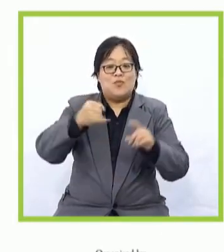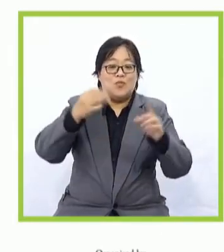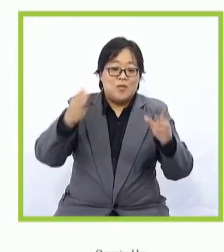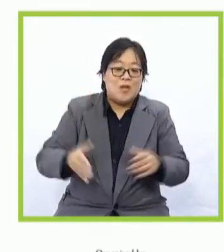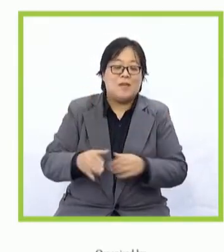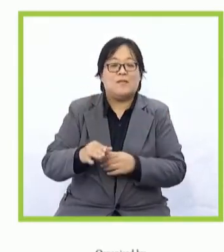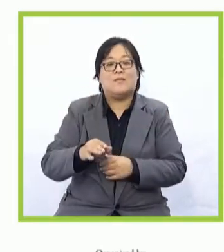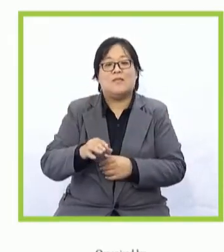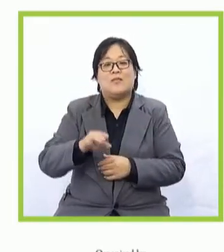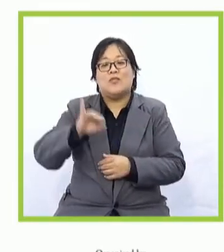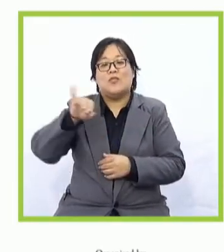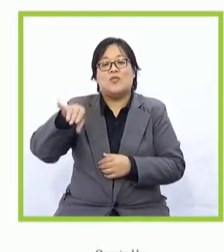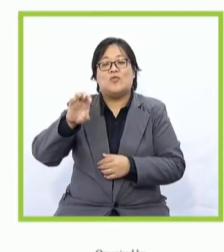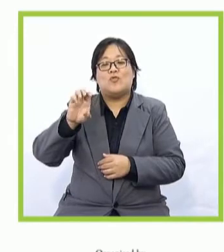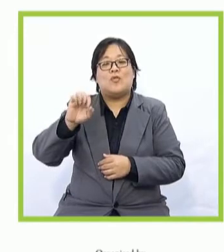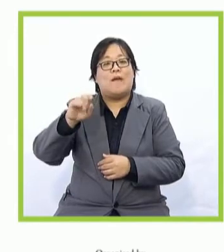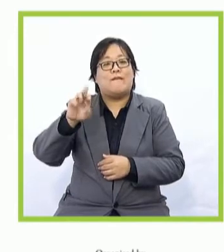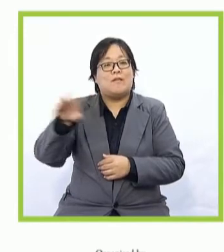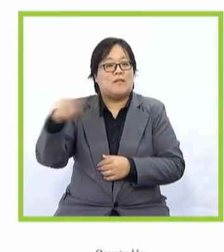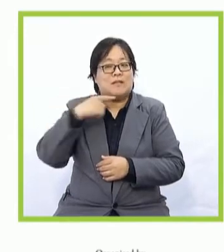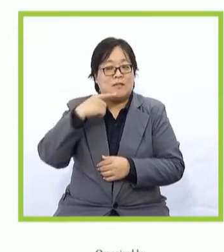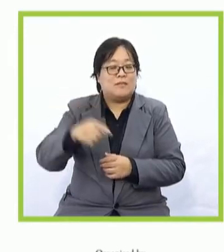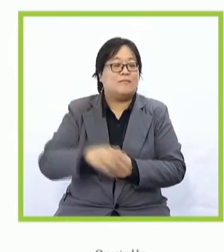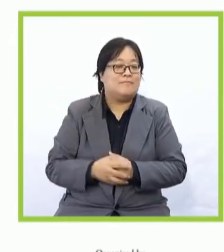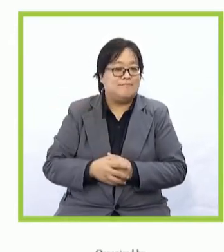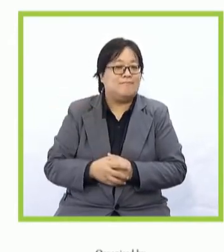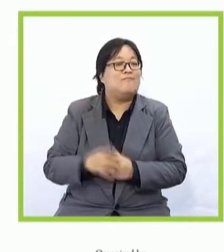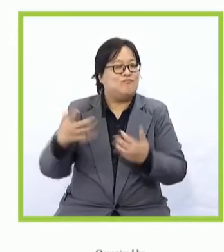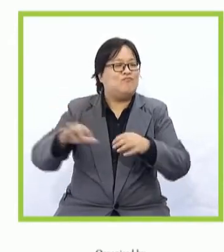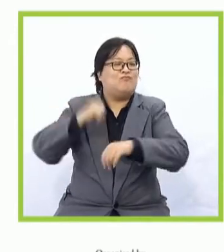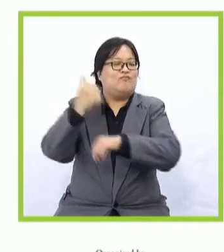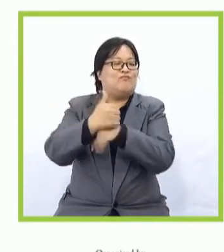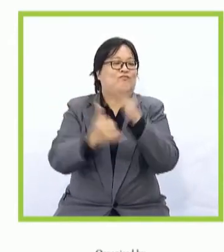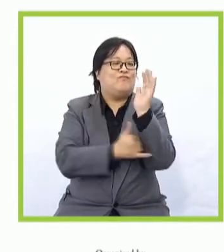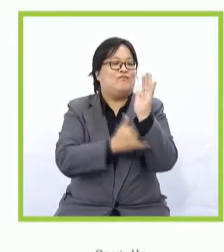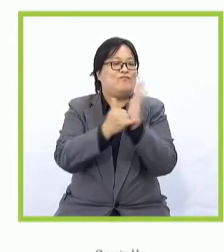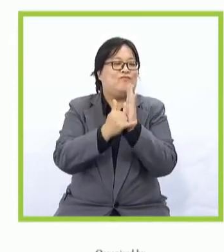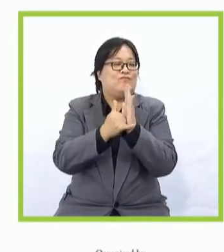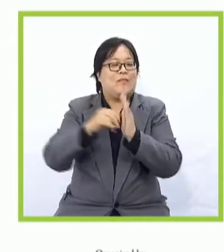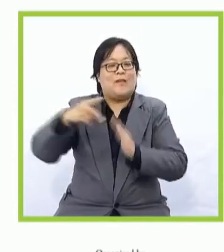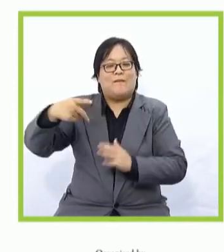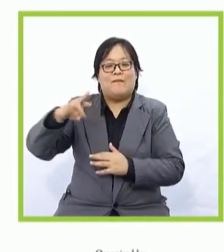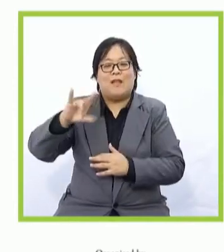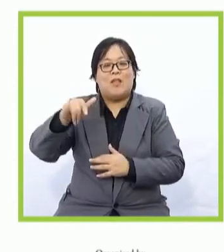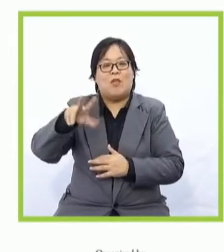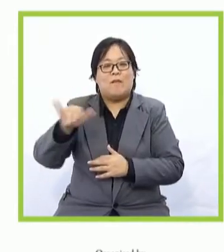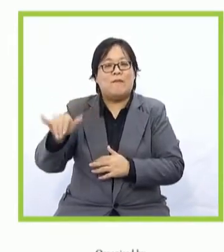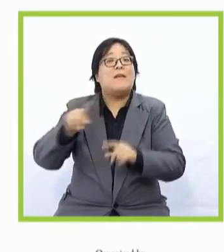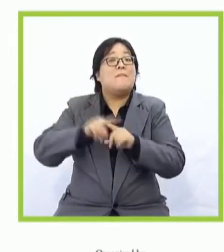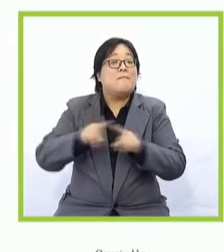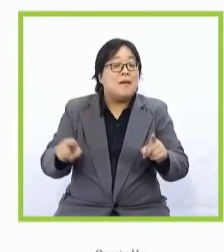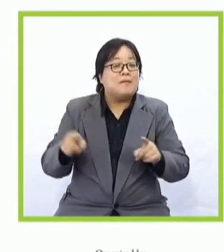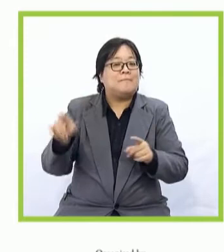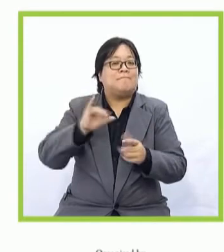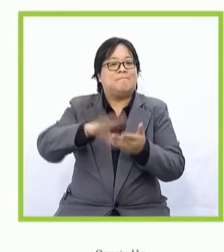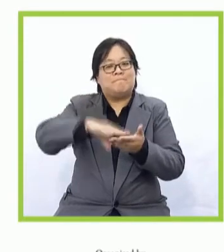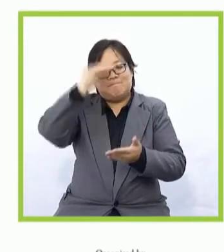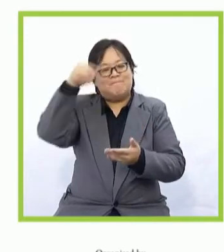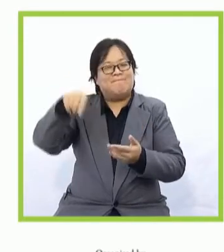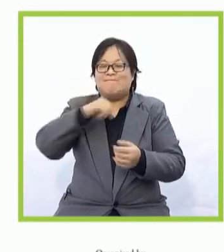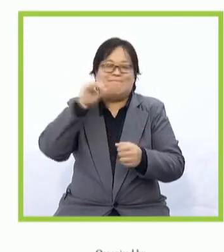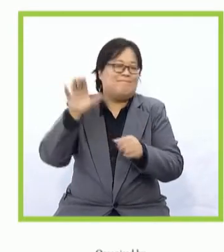Jafar Shalki said to me, he said he had set up his foundation as a philanthropist, but he also came to learn that it's not